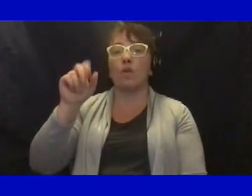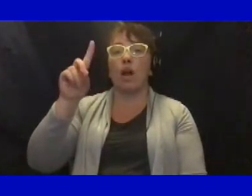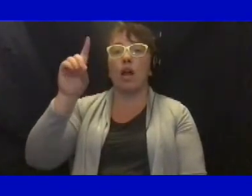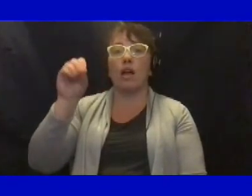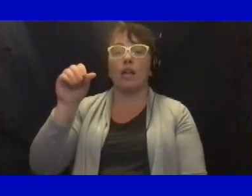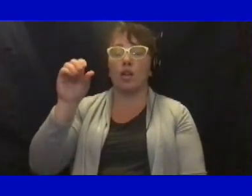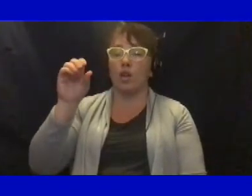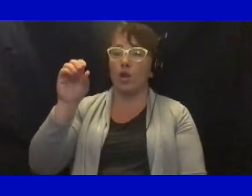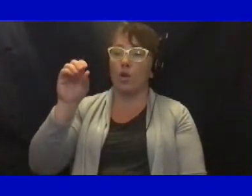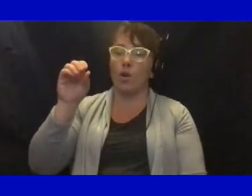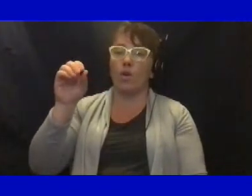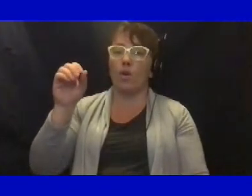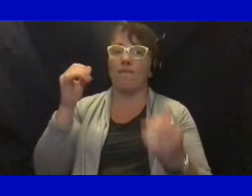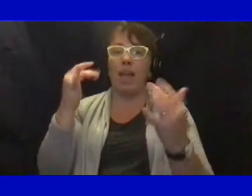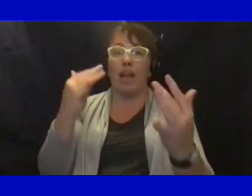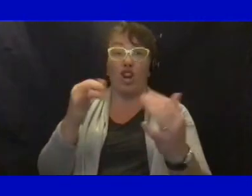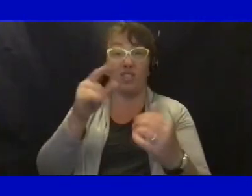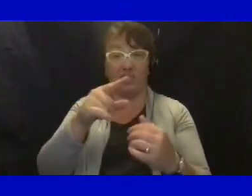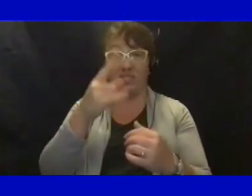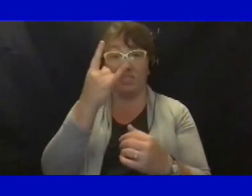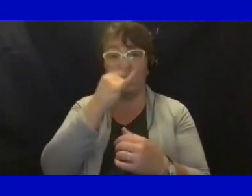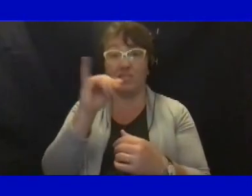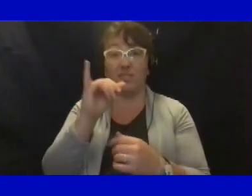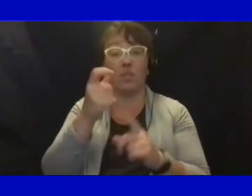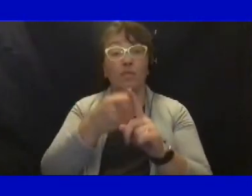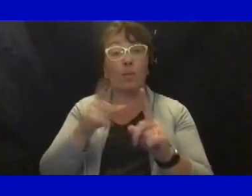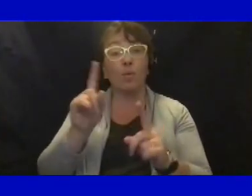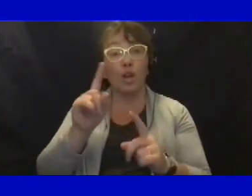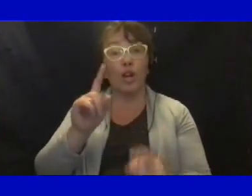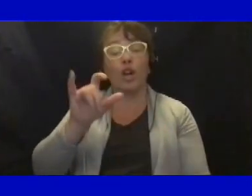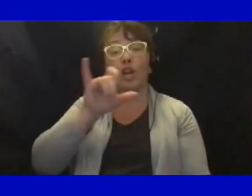moonscaped, completely burned down to the soil and beyond.